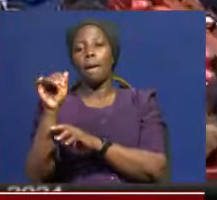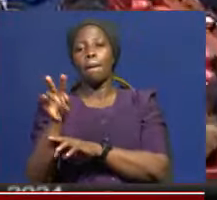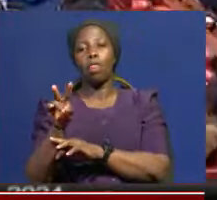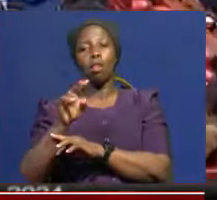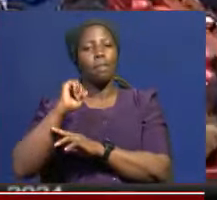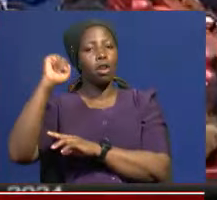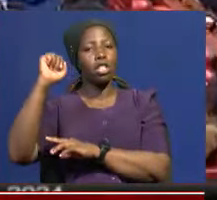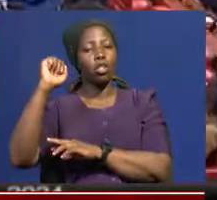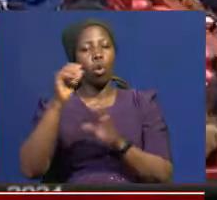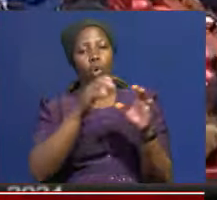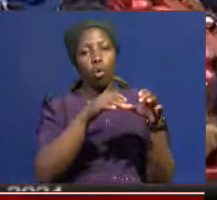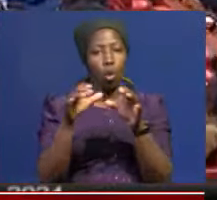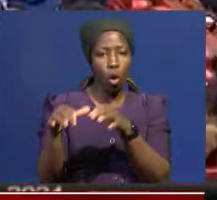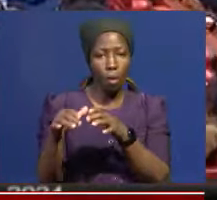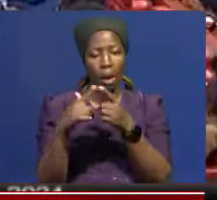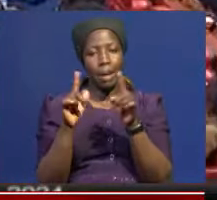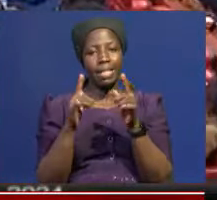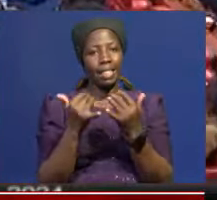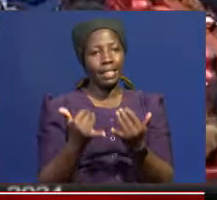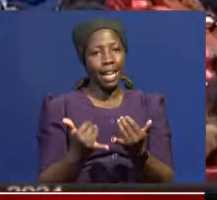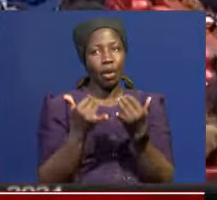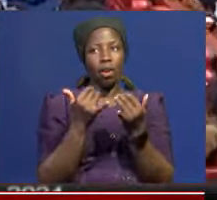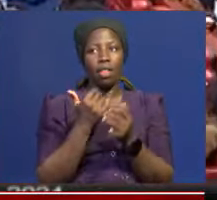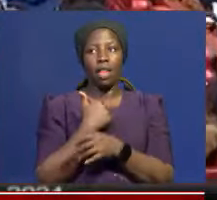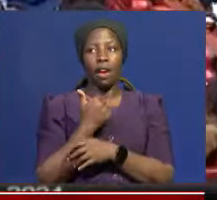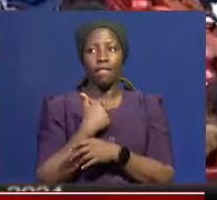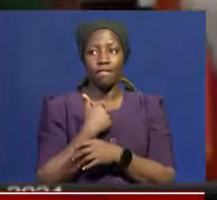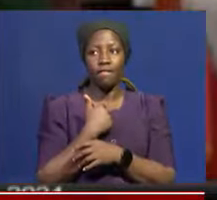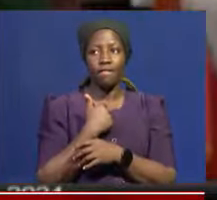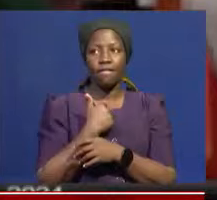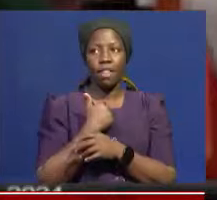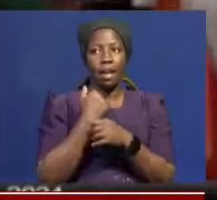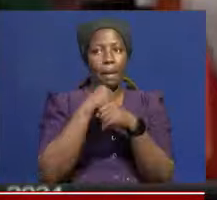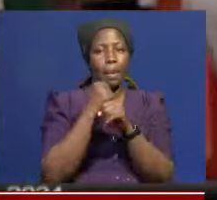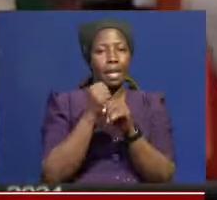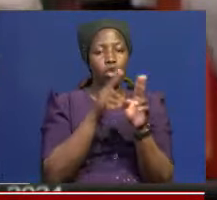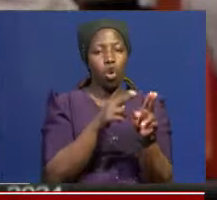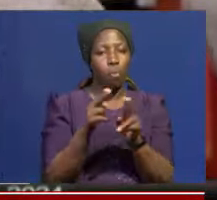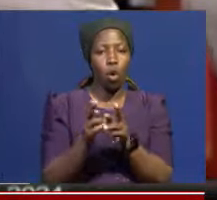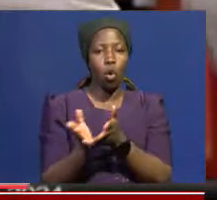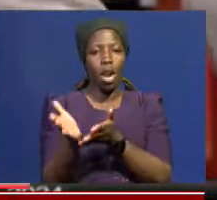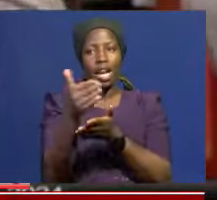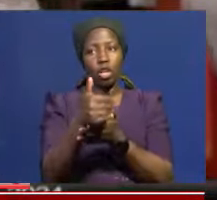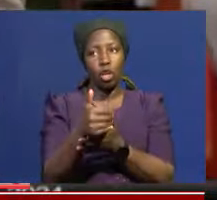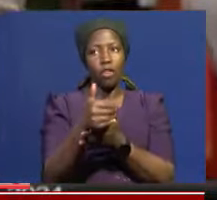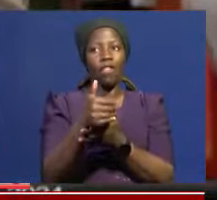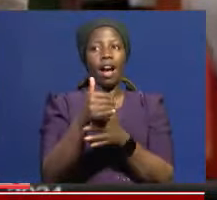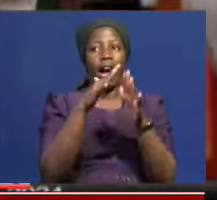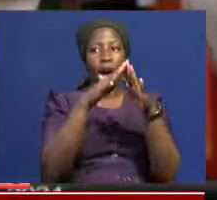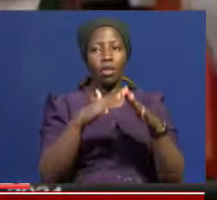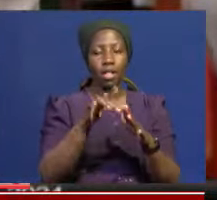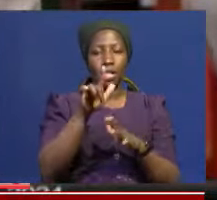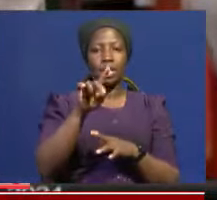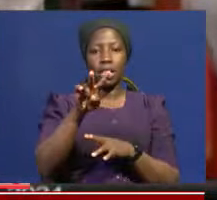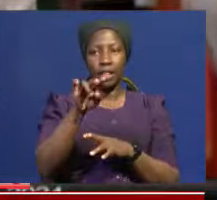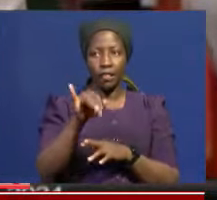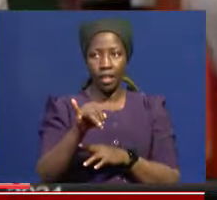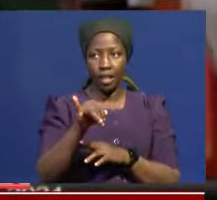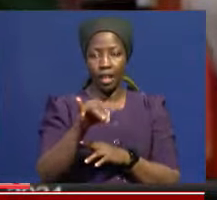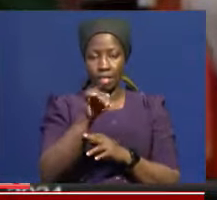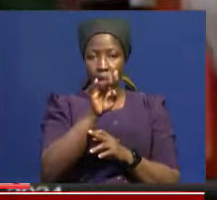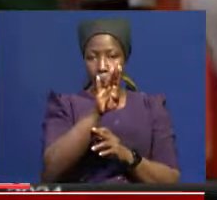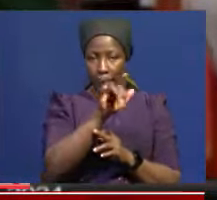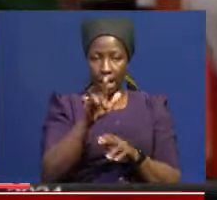the provision to regularize the already collected housing levy. This bill is about employment creation. It is